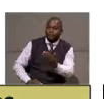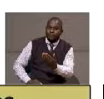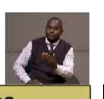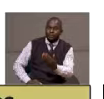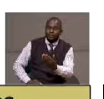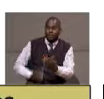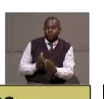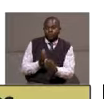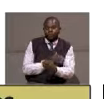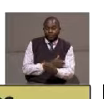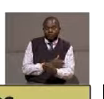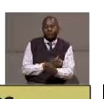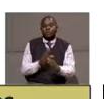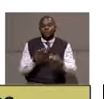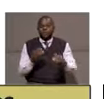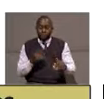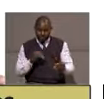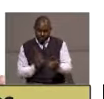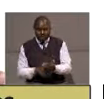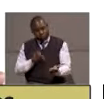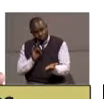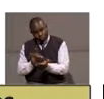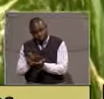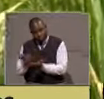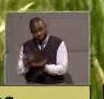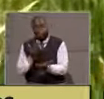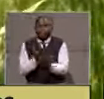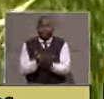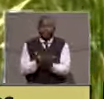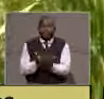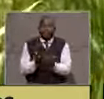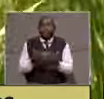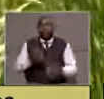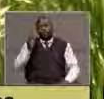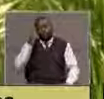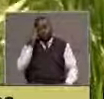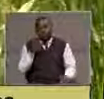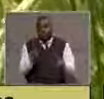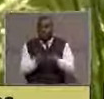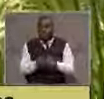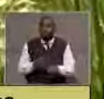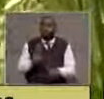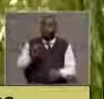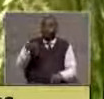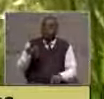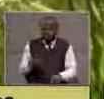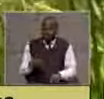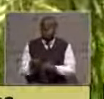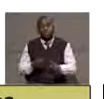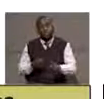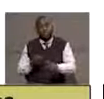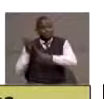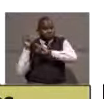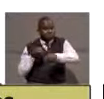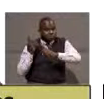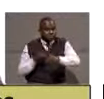had already made up my mind to go and get the people out of the wetland. But you know, even the MPs also came in to fight me because